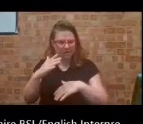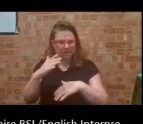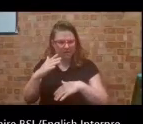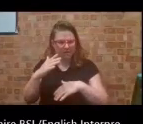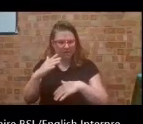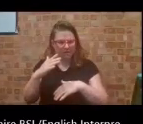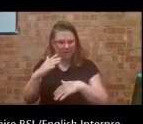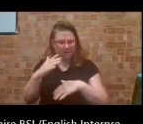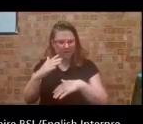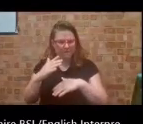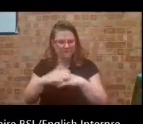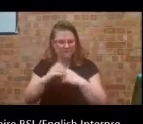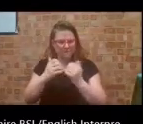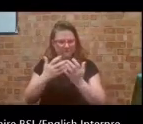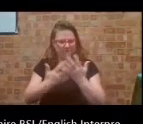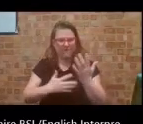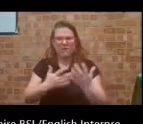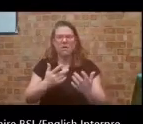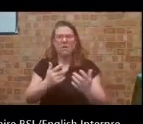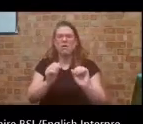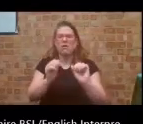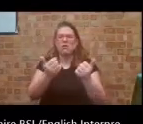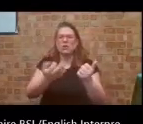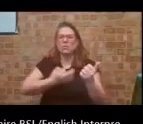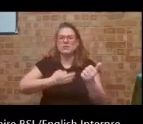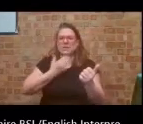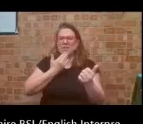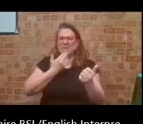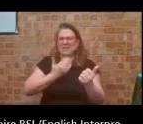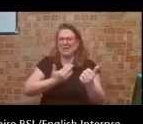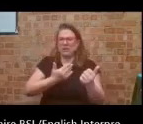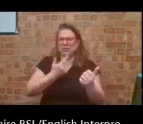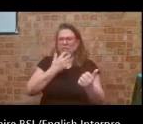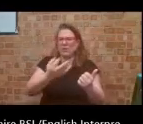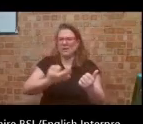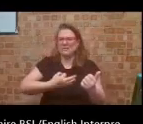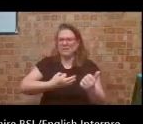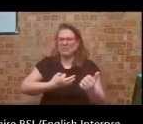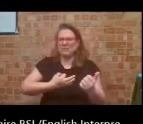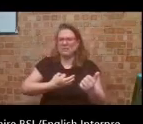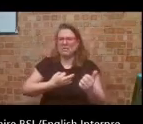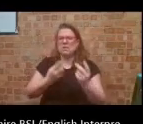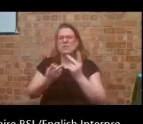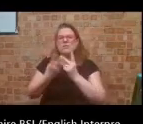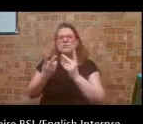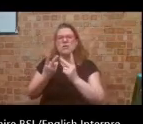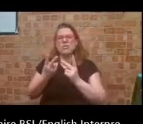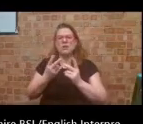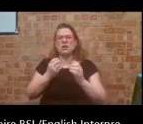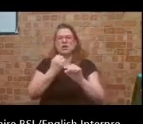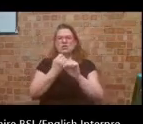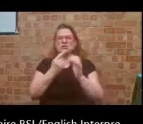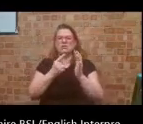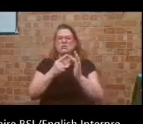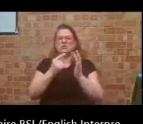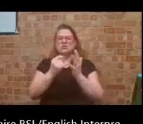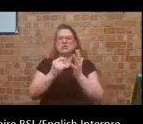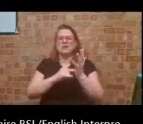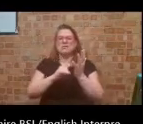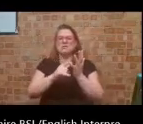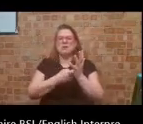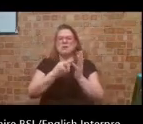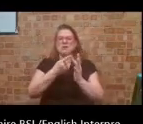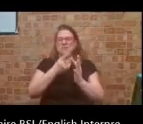It's a really good question. Thanks for asking. So there's another gesture that I didn't talk about because I